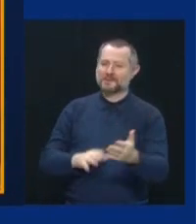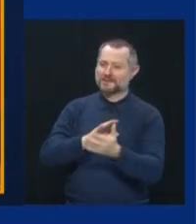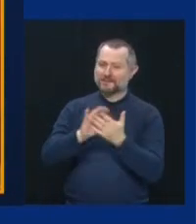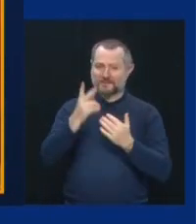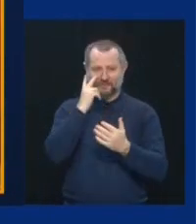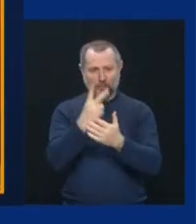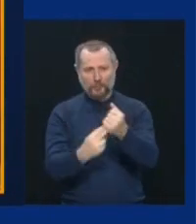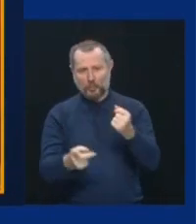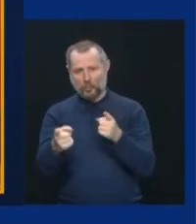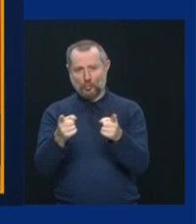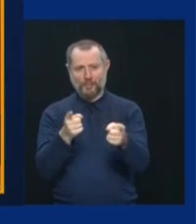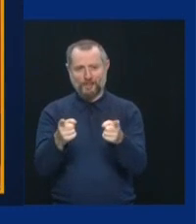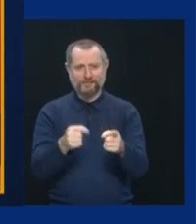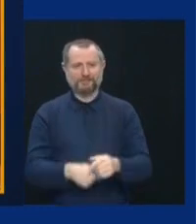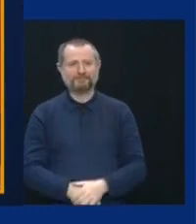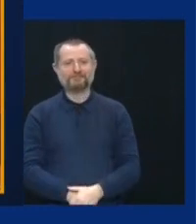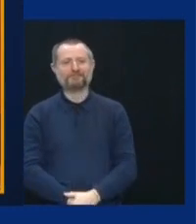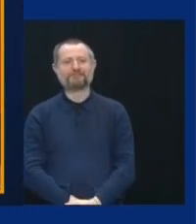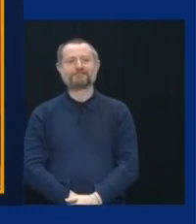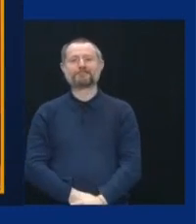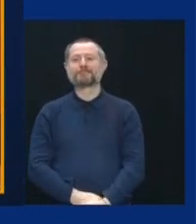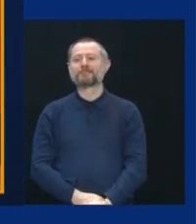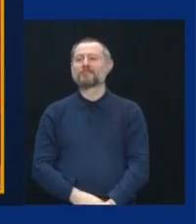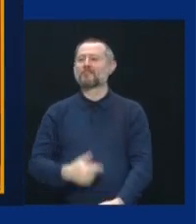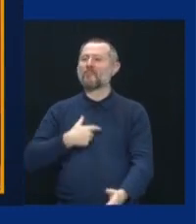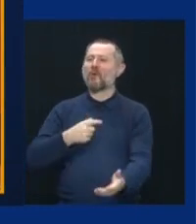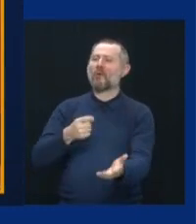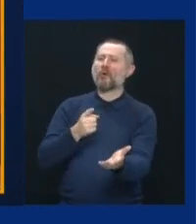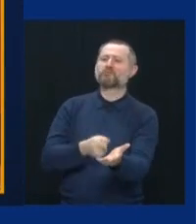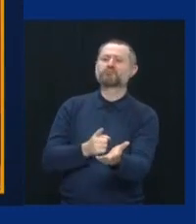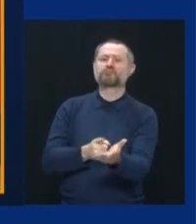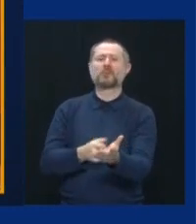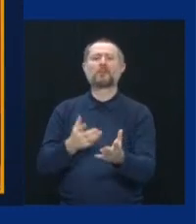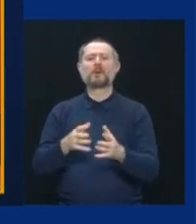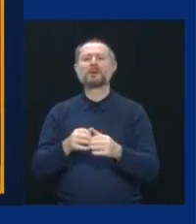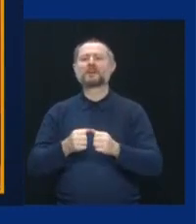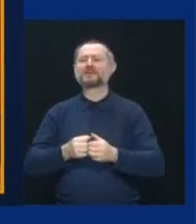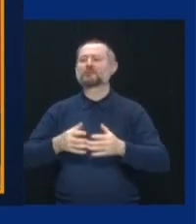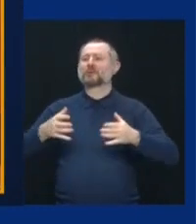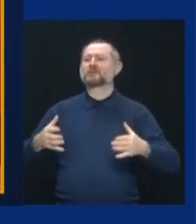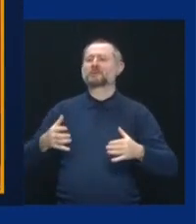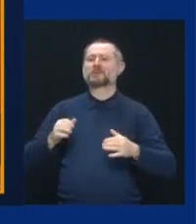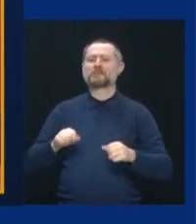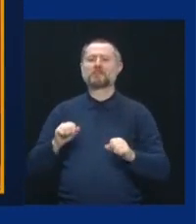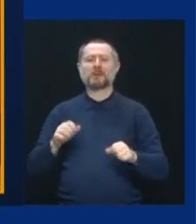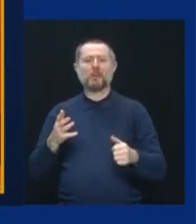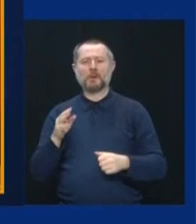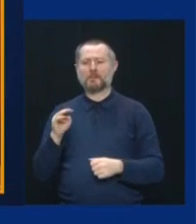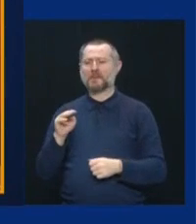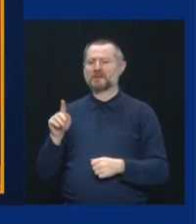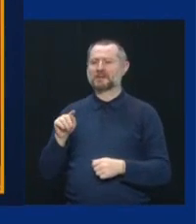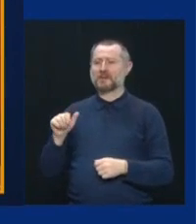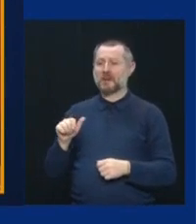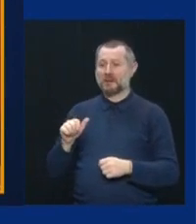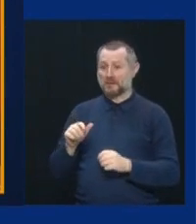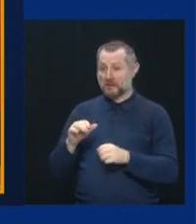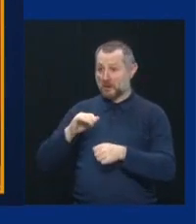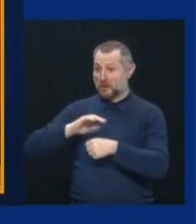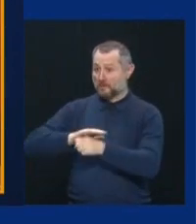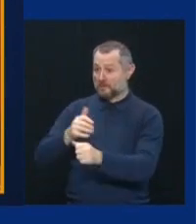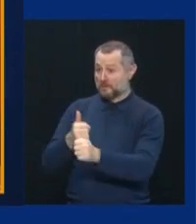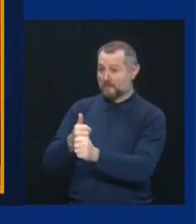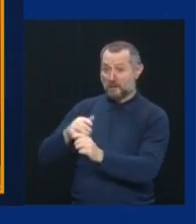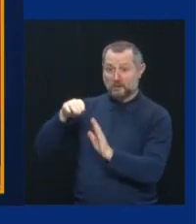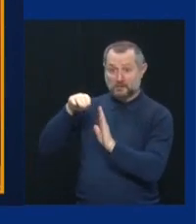you. And we've been talking about increasing capacity in the MTA. The numbers are down. So let's start with